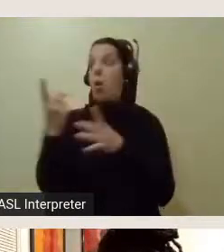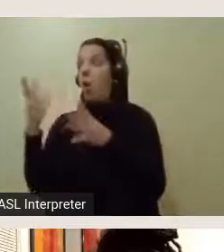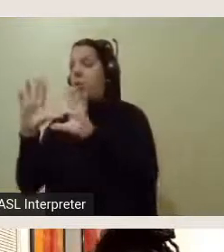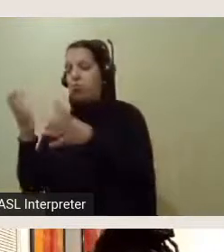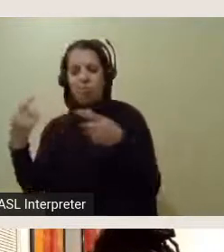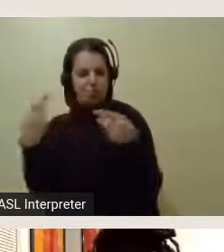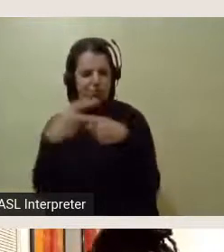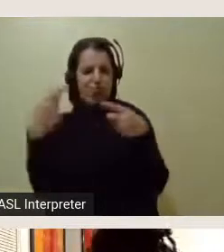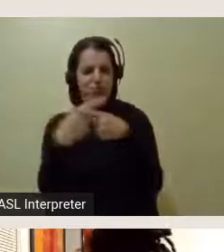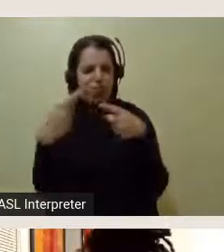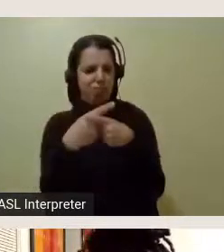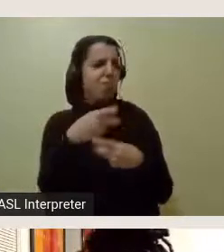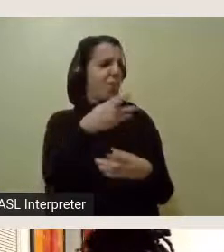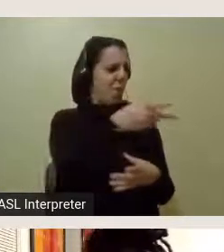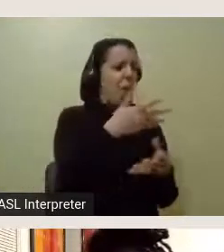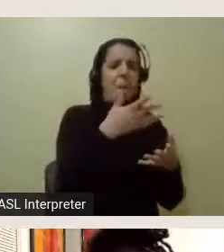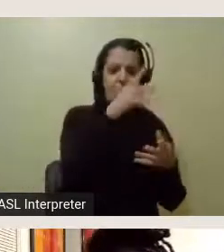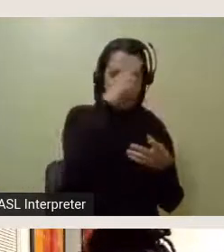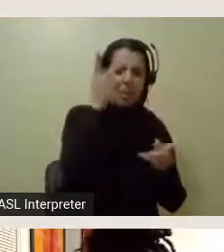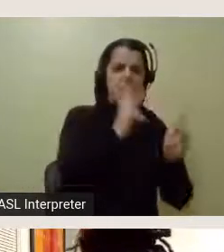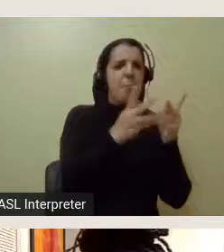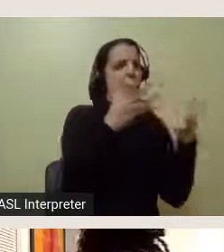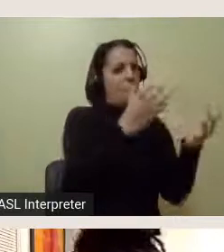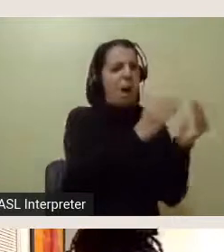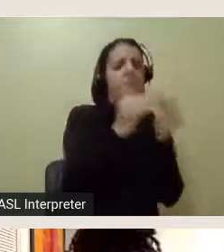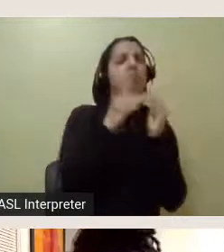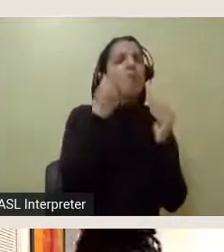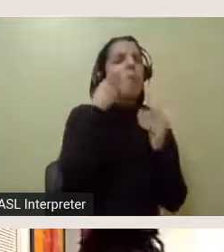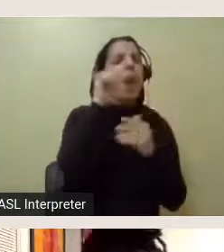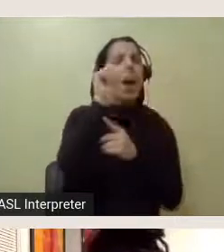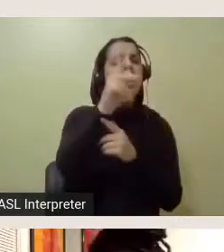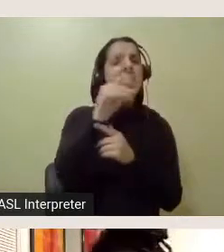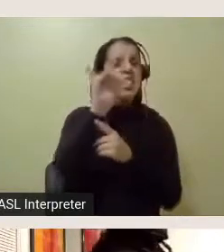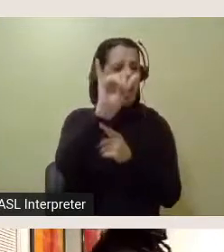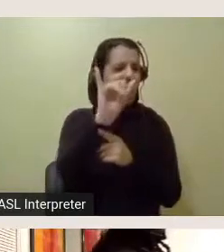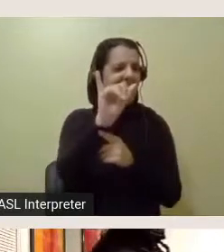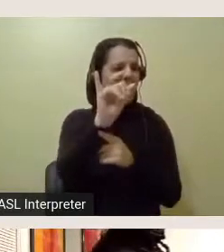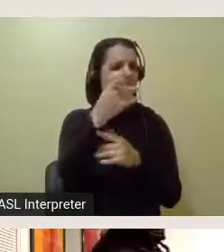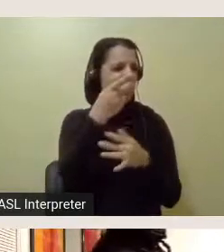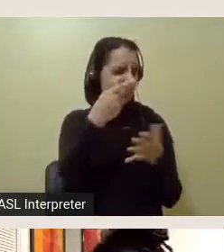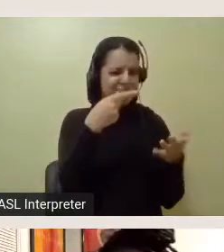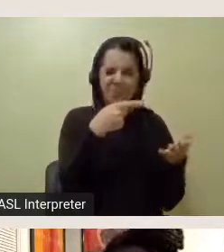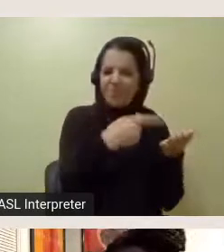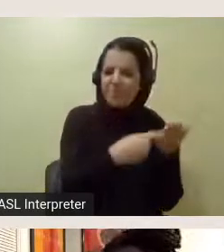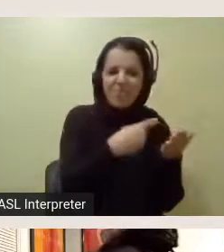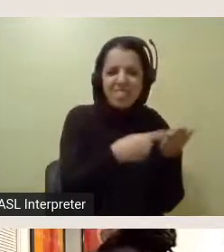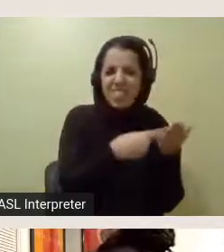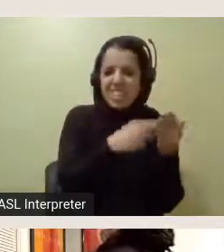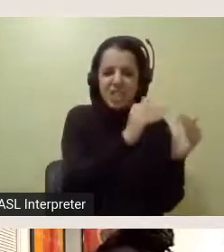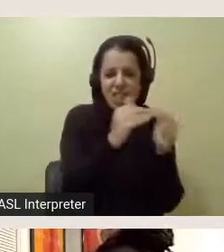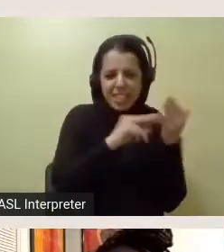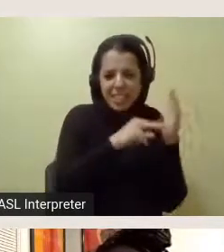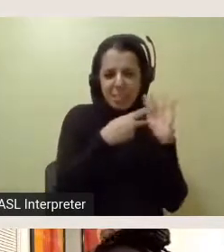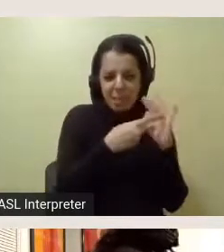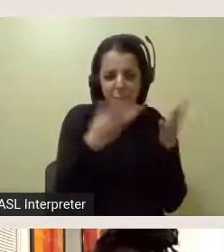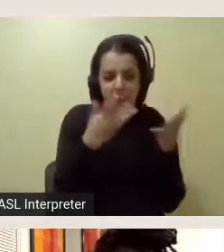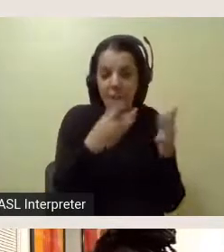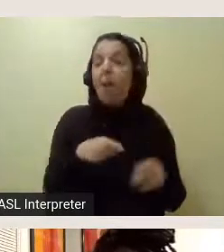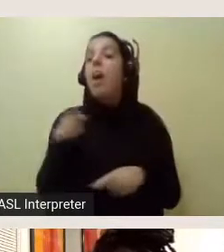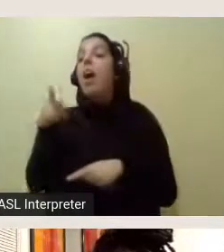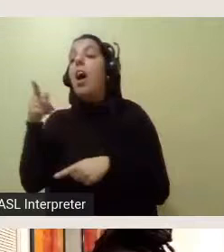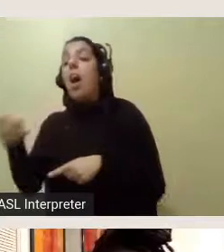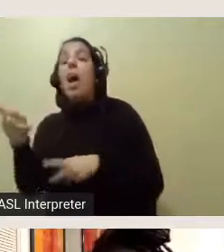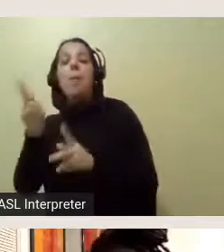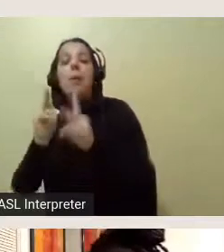for Akai, right? This idea of what is justice that we will keep talking about. And then those seeking an acquittal